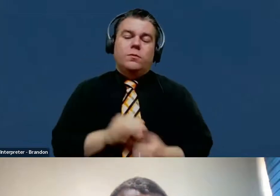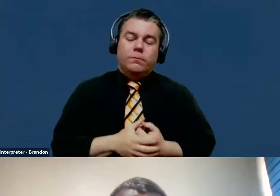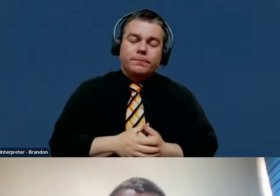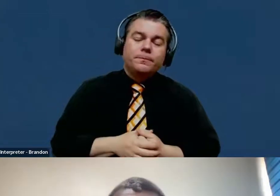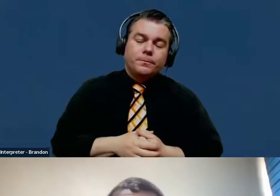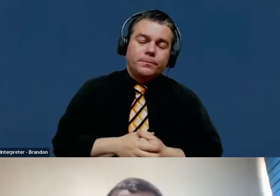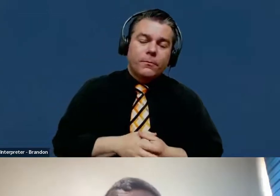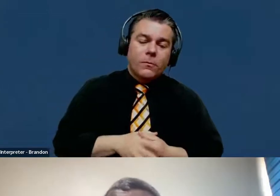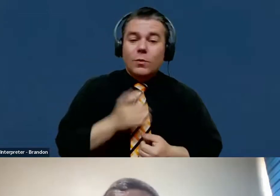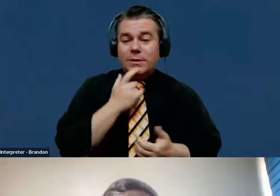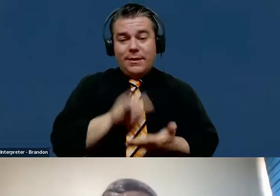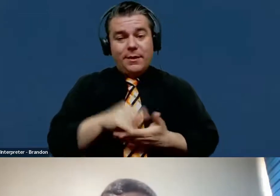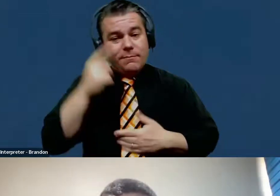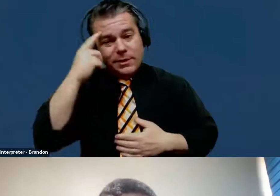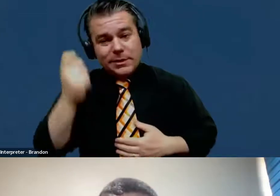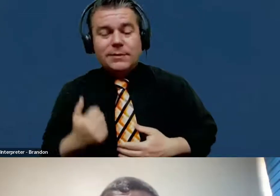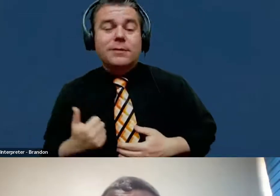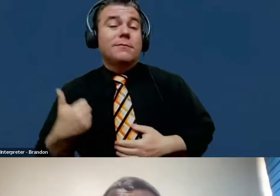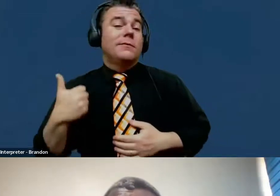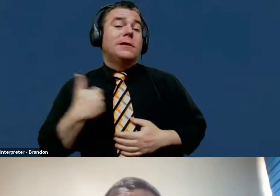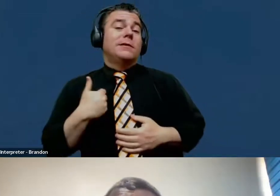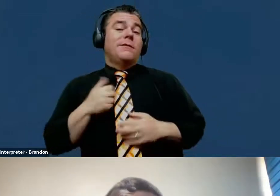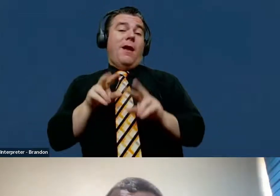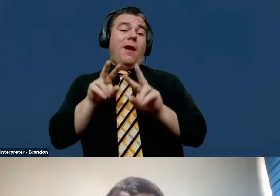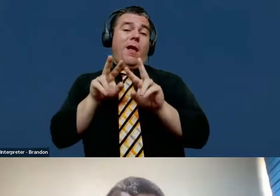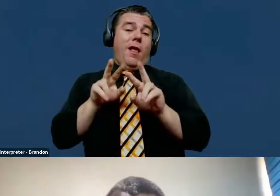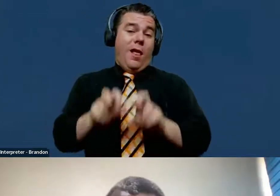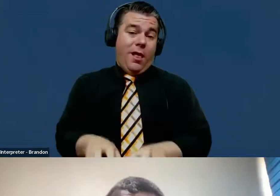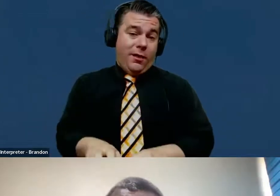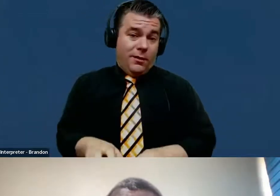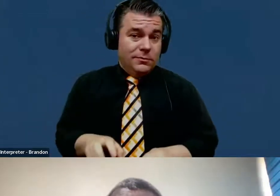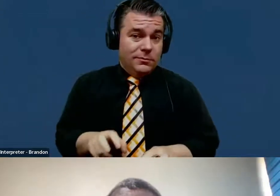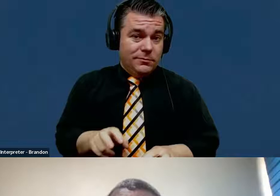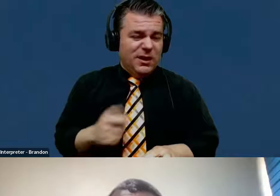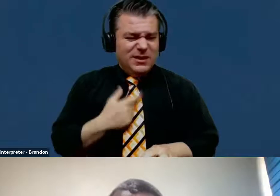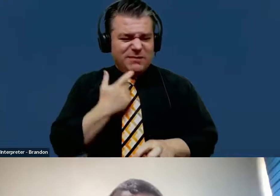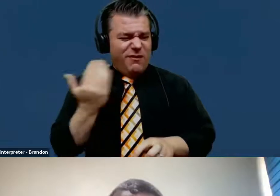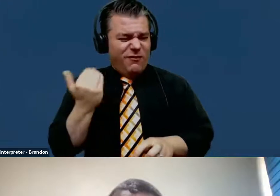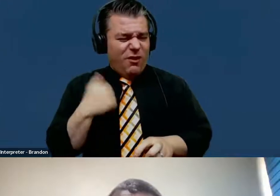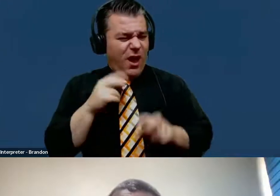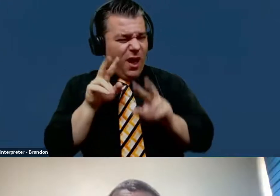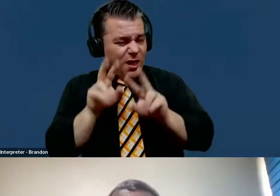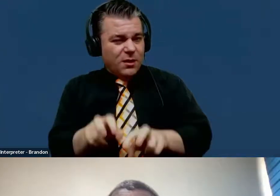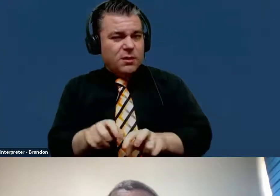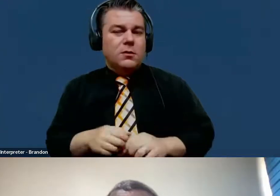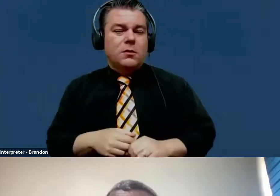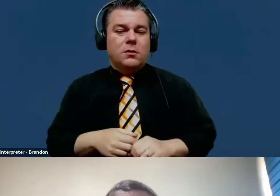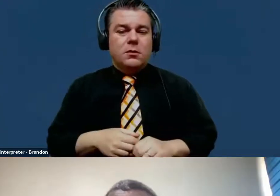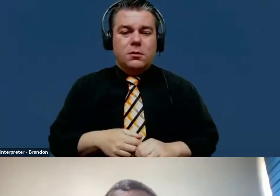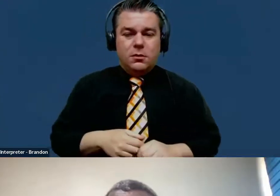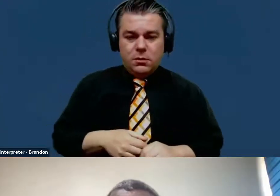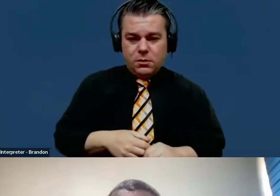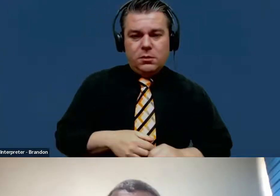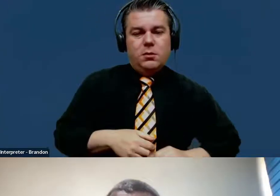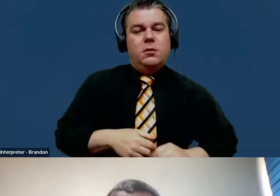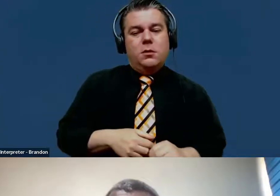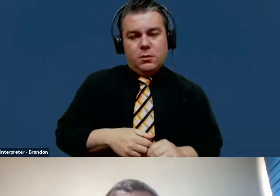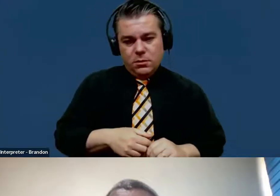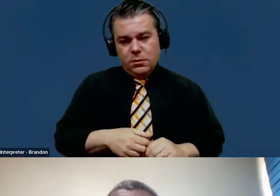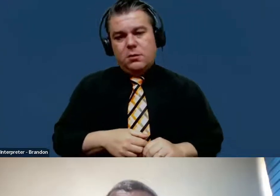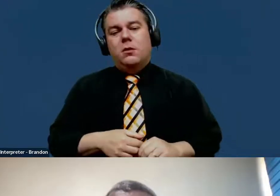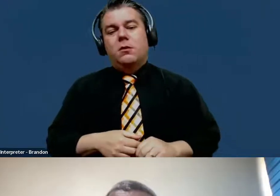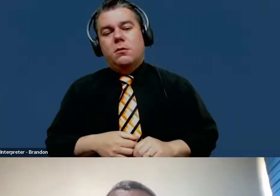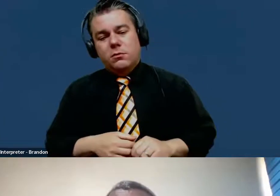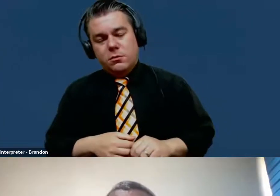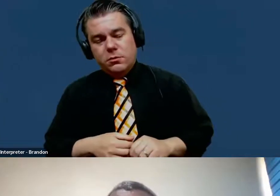so because when I make the analysis I mentioned earlier, based on the phytotron, when I was able to